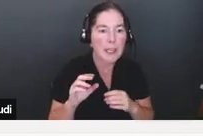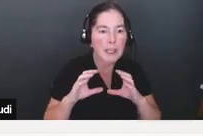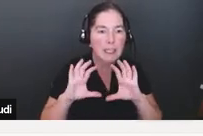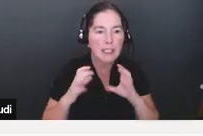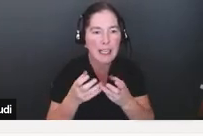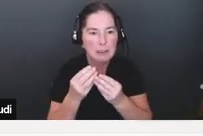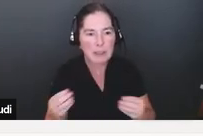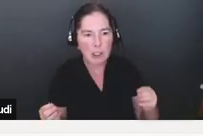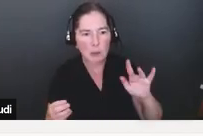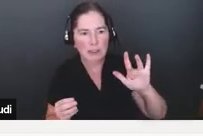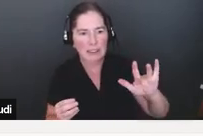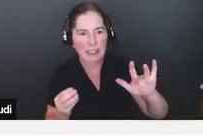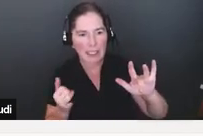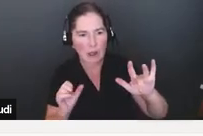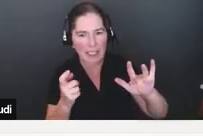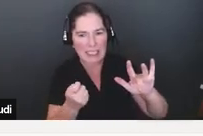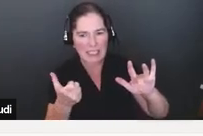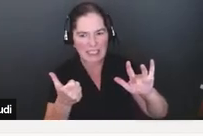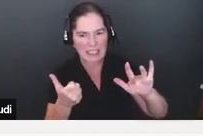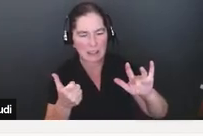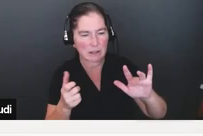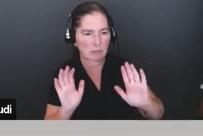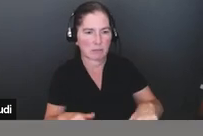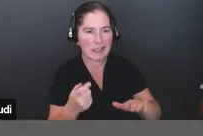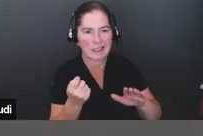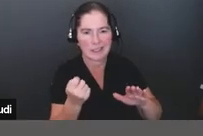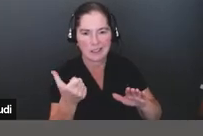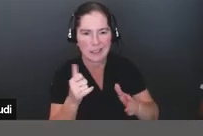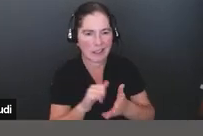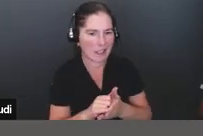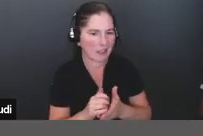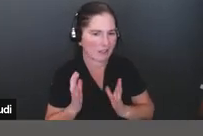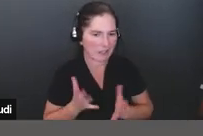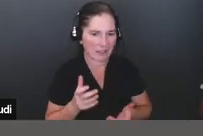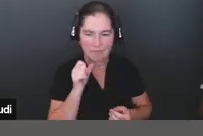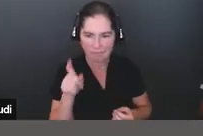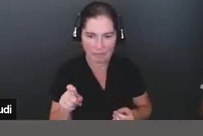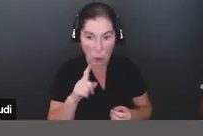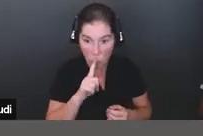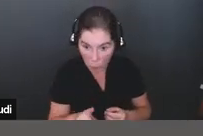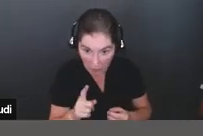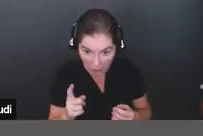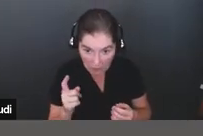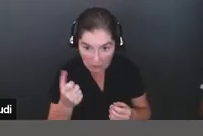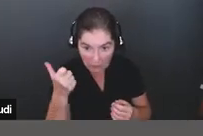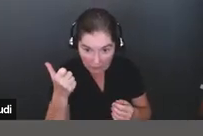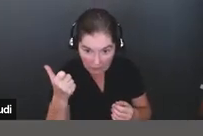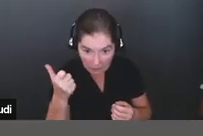have an option to delete now. I'm going to just delete it. I'm going to get rid of it. Do I really want to?